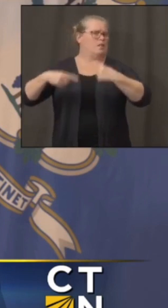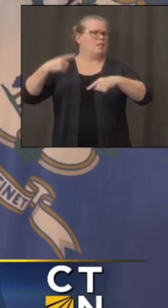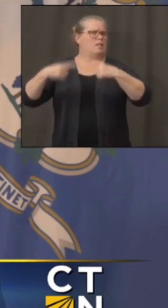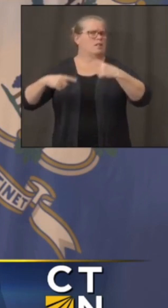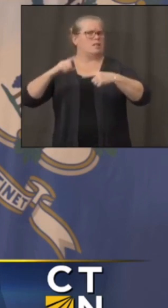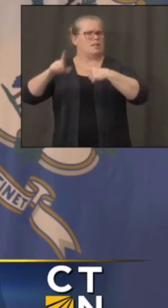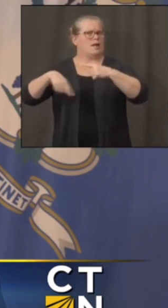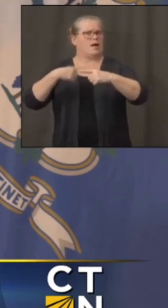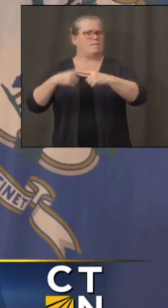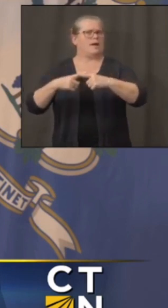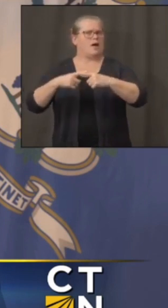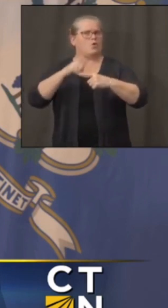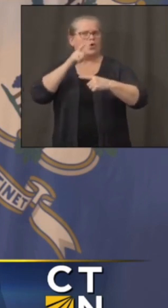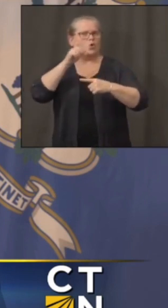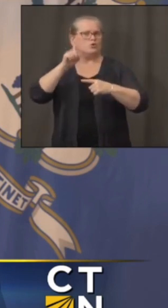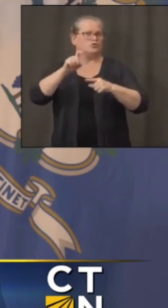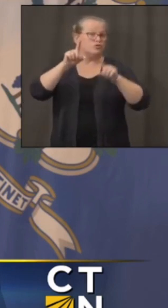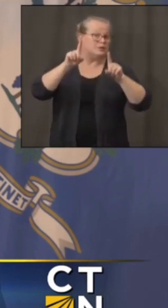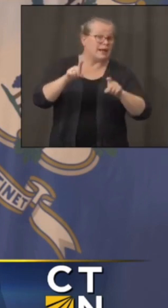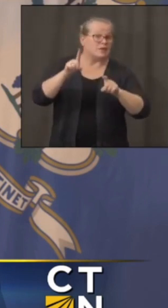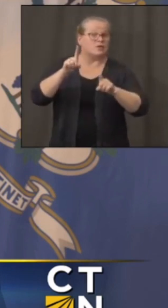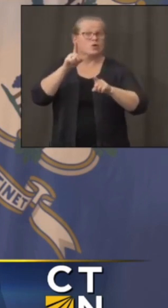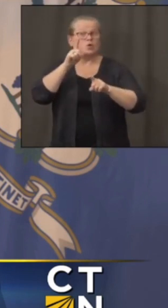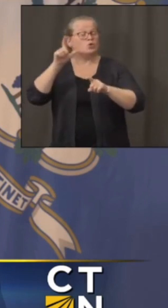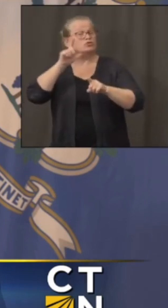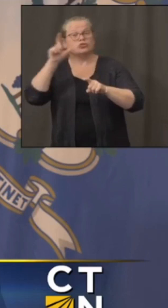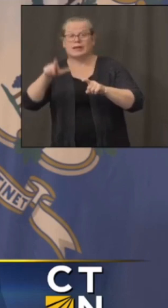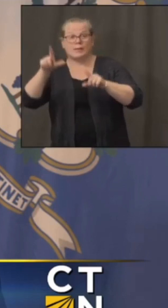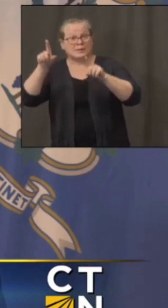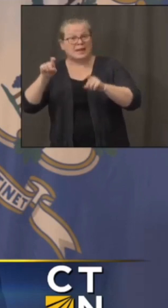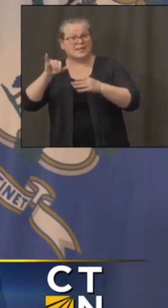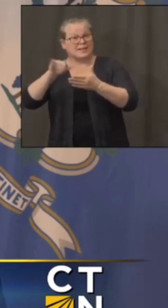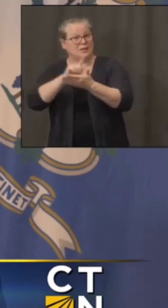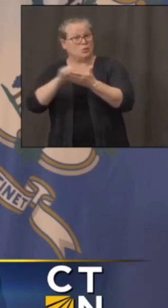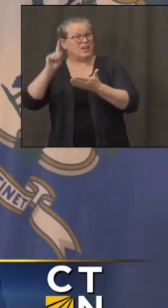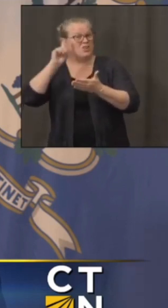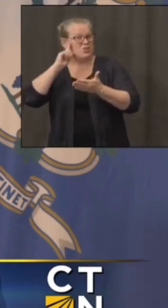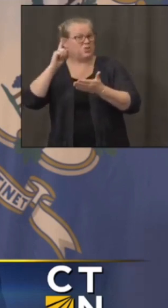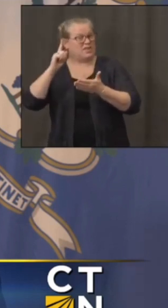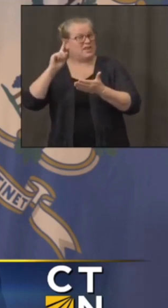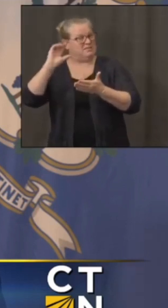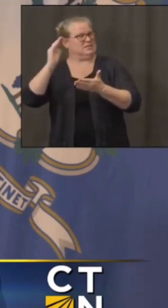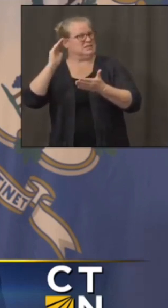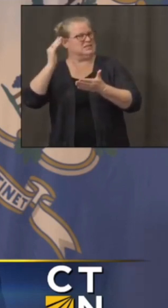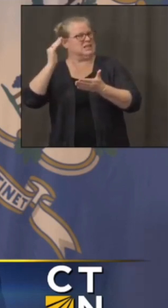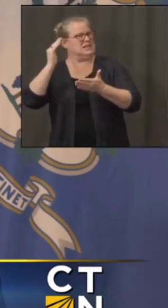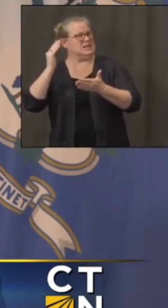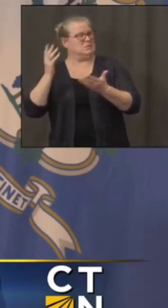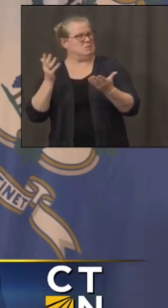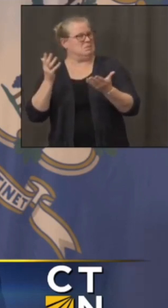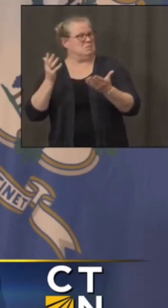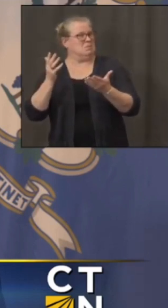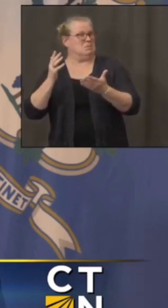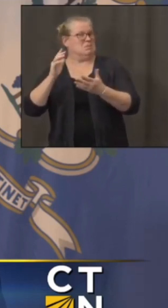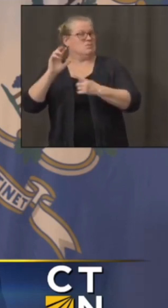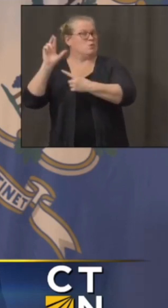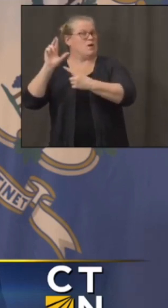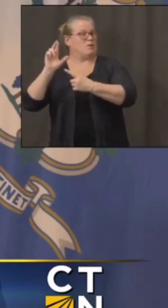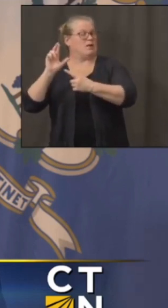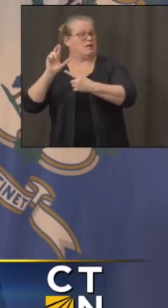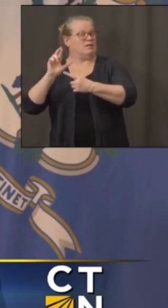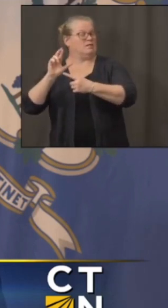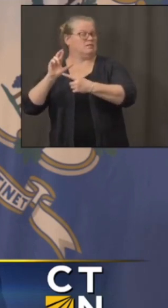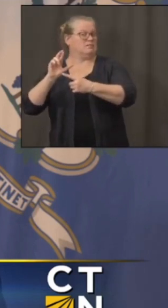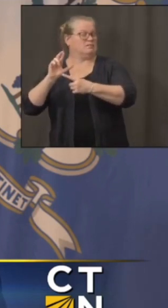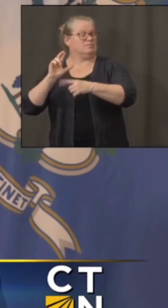people who should be tested and who shouldn't be tested this week? I think it's a very political season, and nothing's a coincidence.